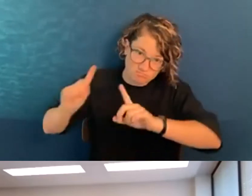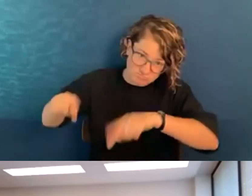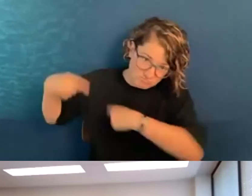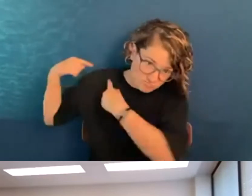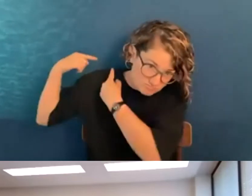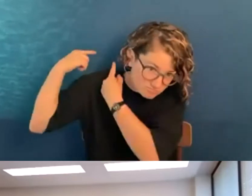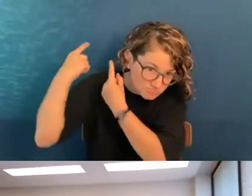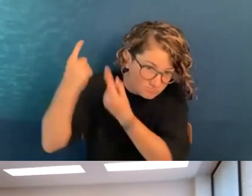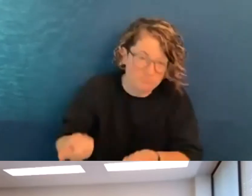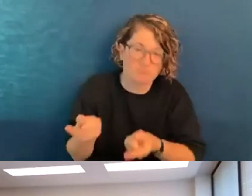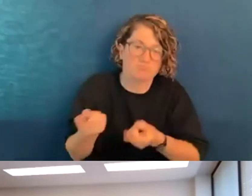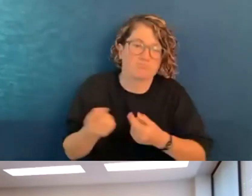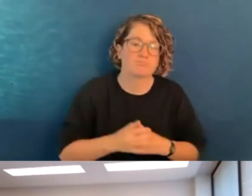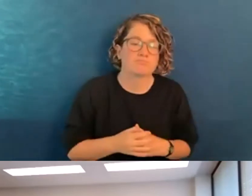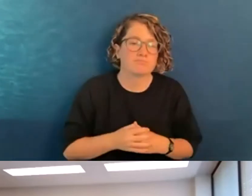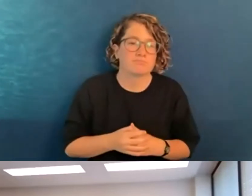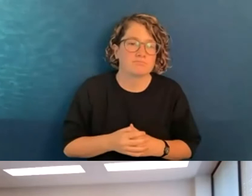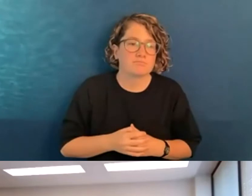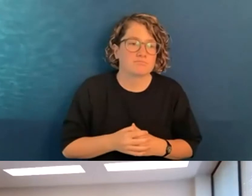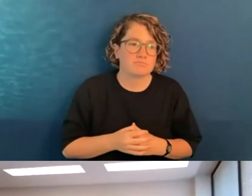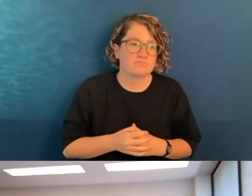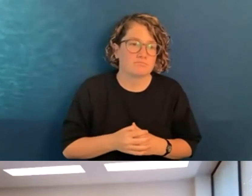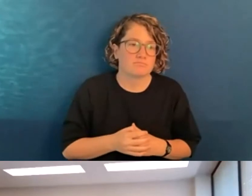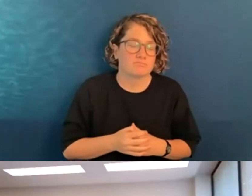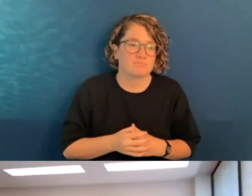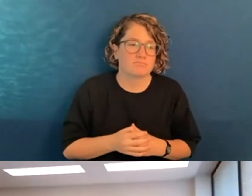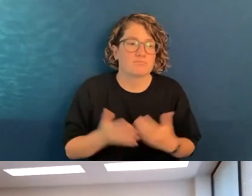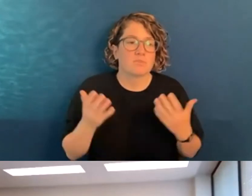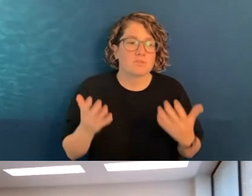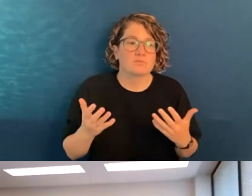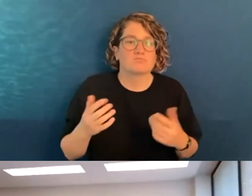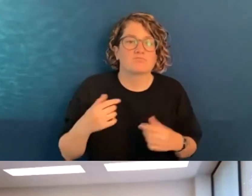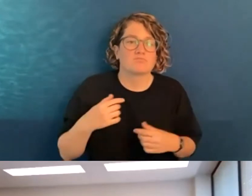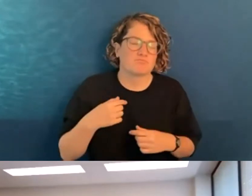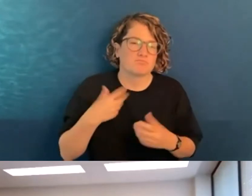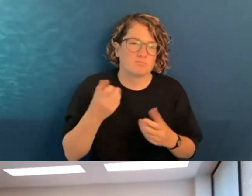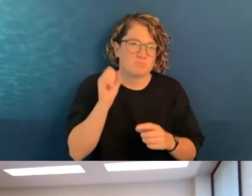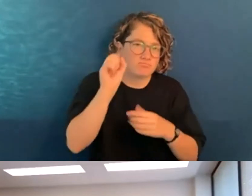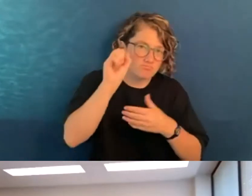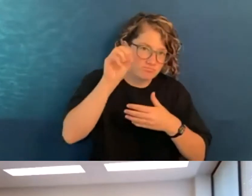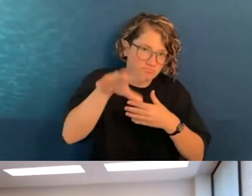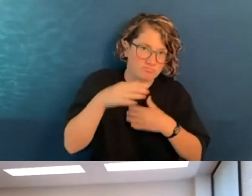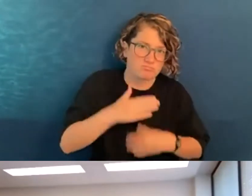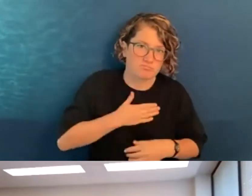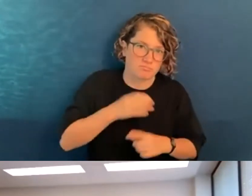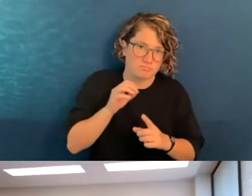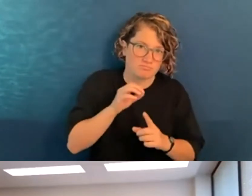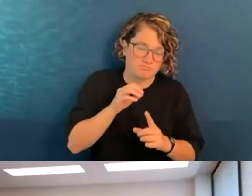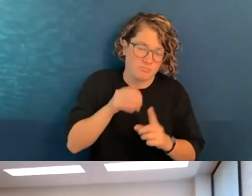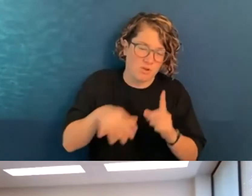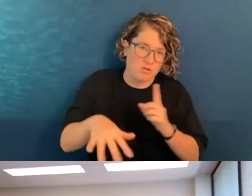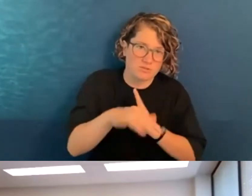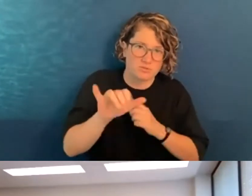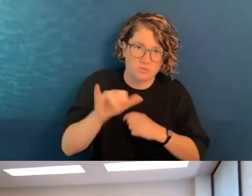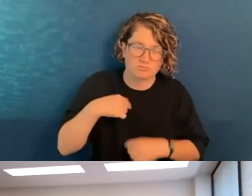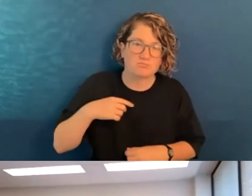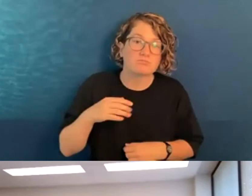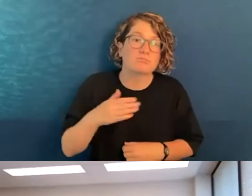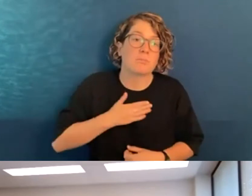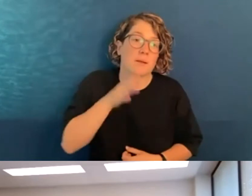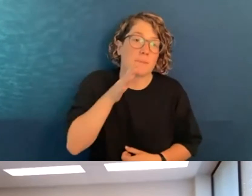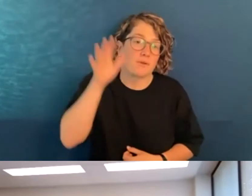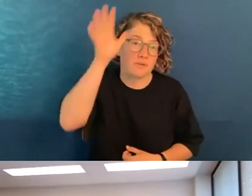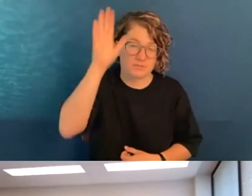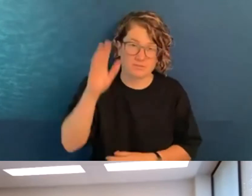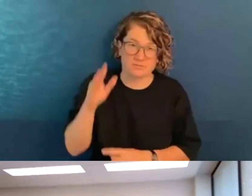Just to provide a little bit of context and to situate myself, I am a second generation settler of Bengali ancestry.